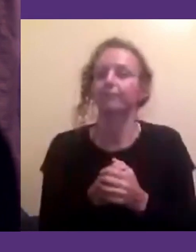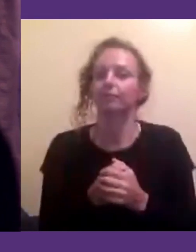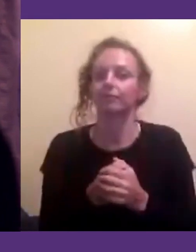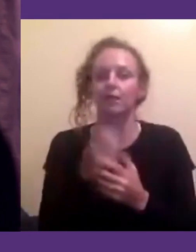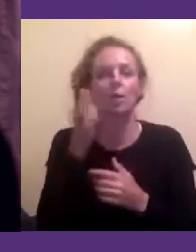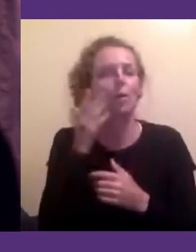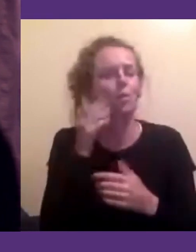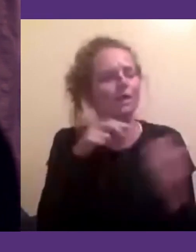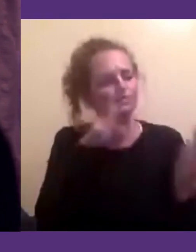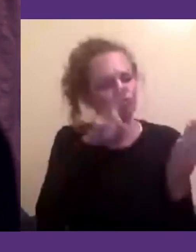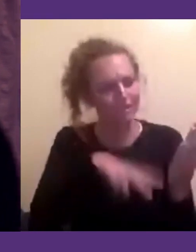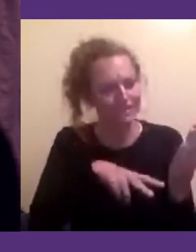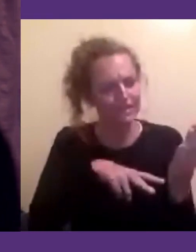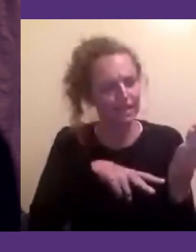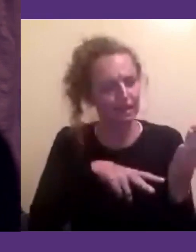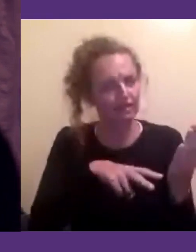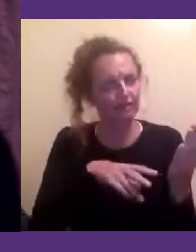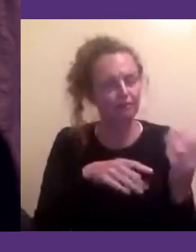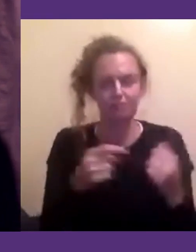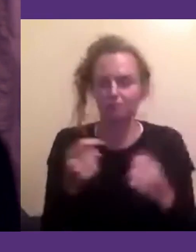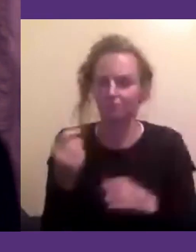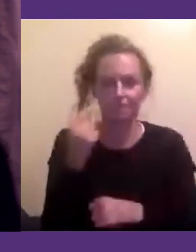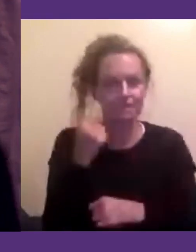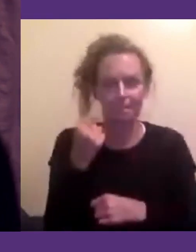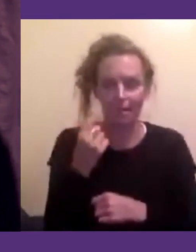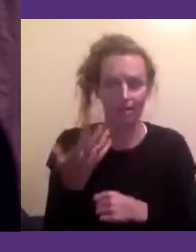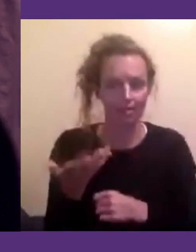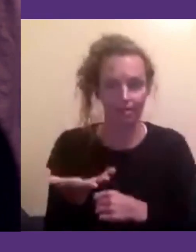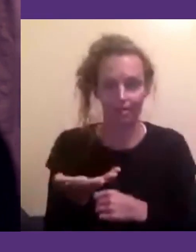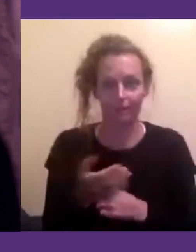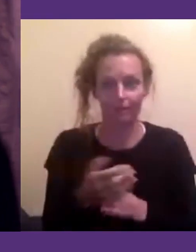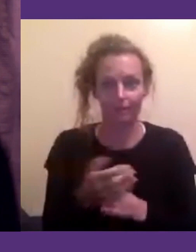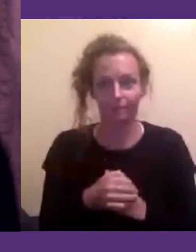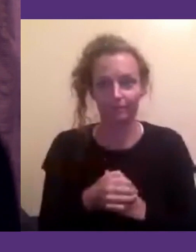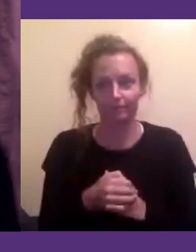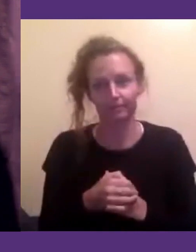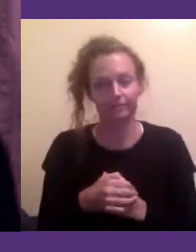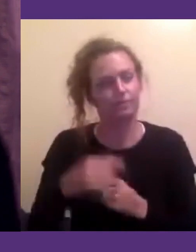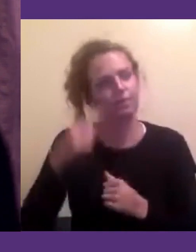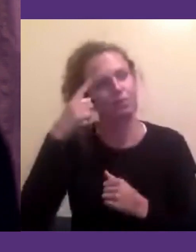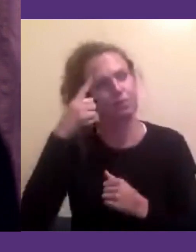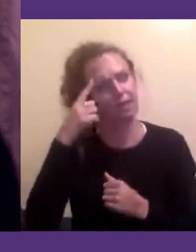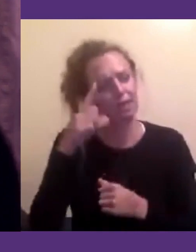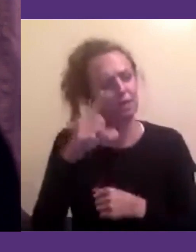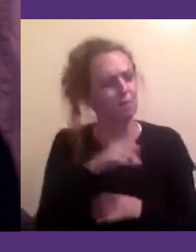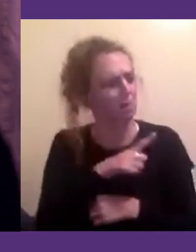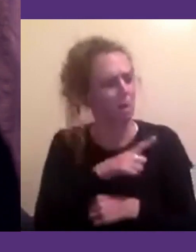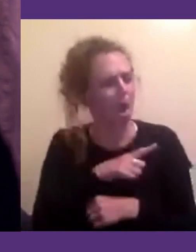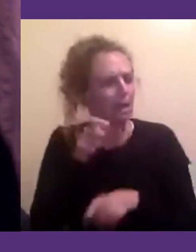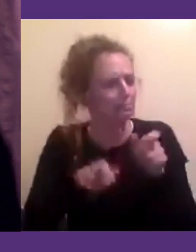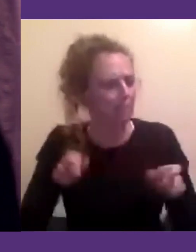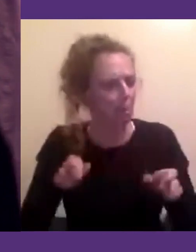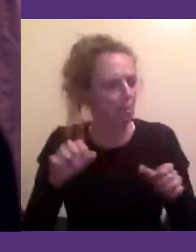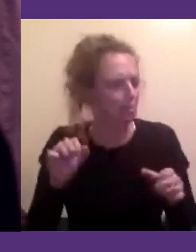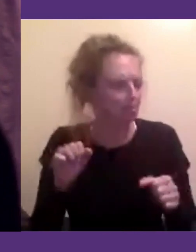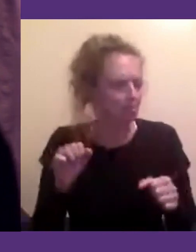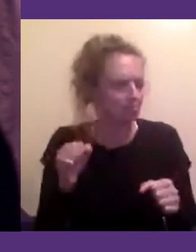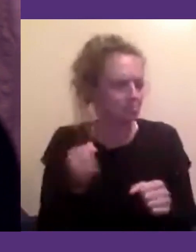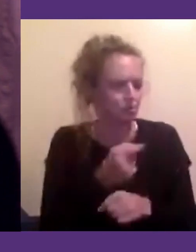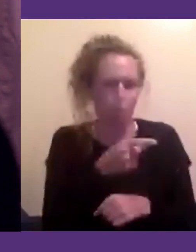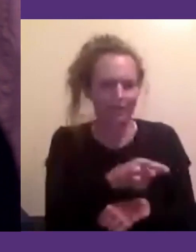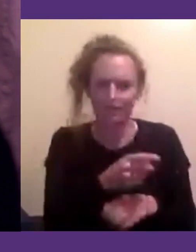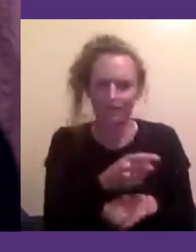and you kind of think, well, why aren't people doing it already? So it's a simple set of